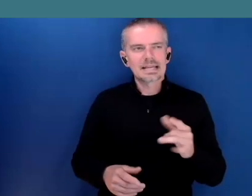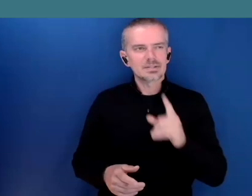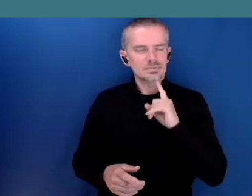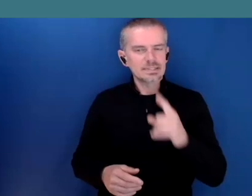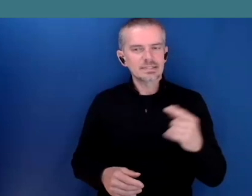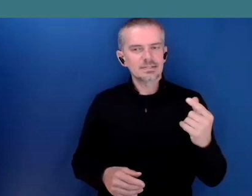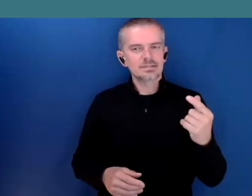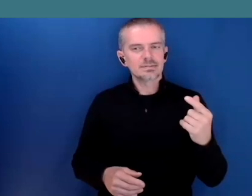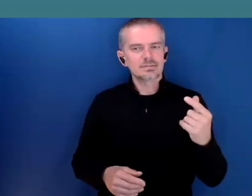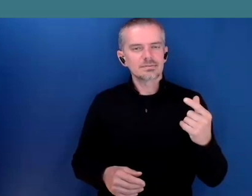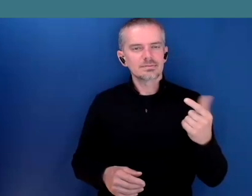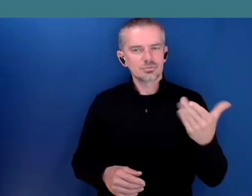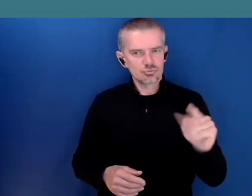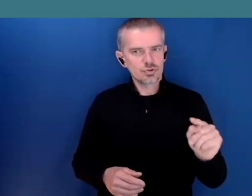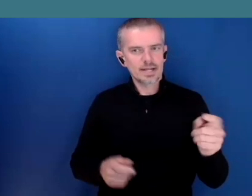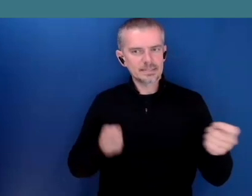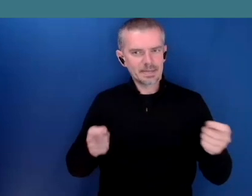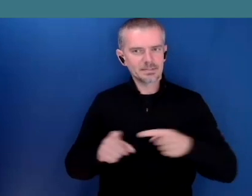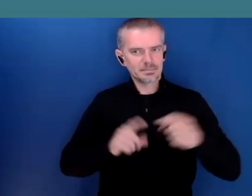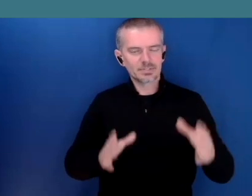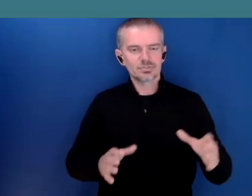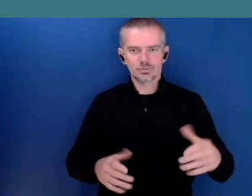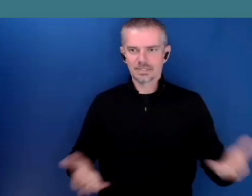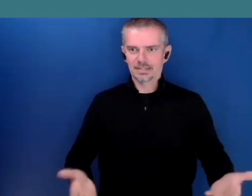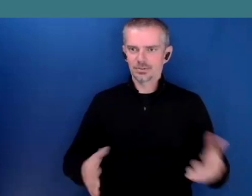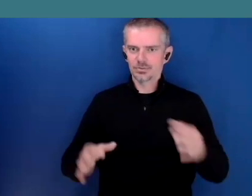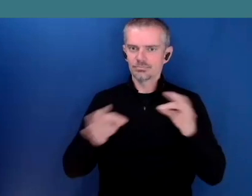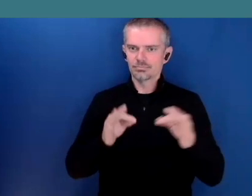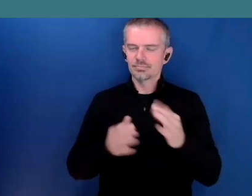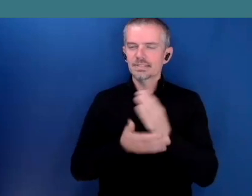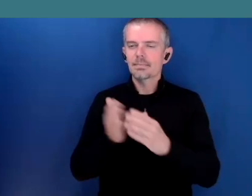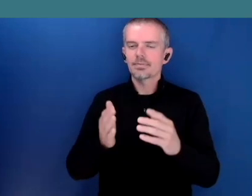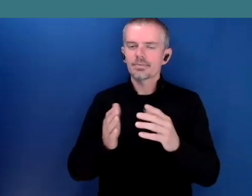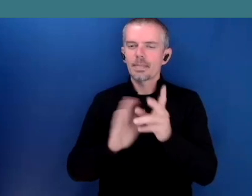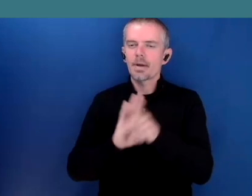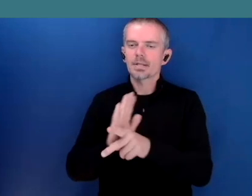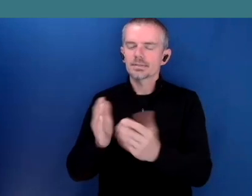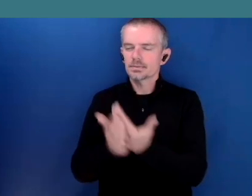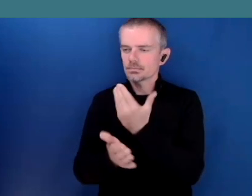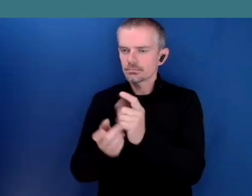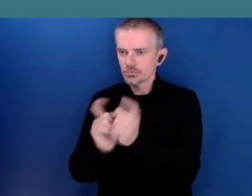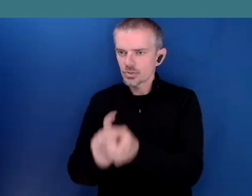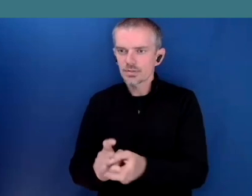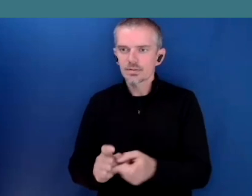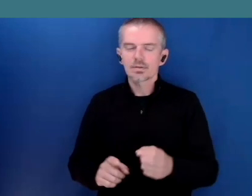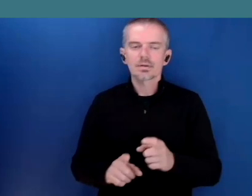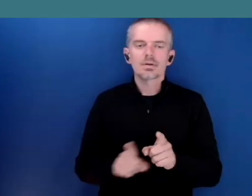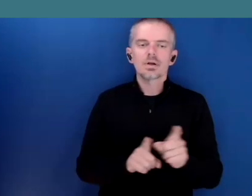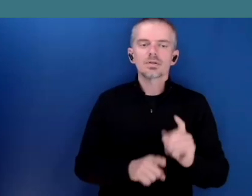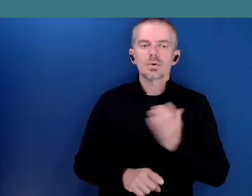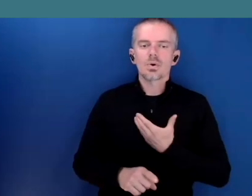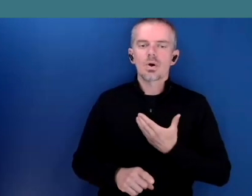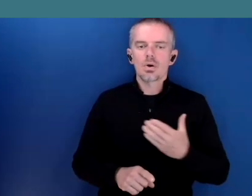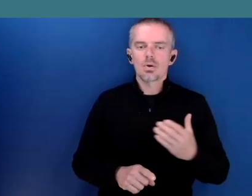present on highlighting some of the different policy changes. And then it also aligns with what our branch in the Office of